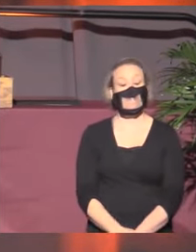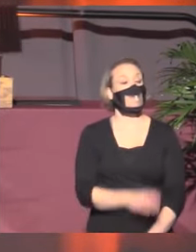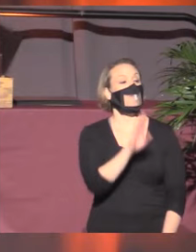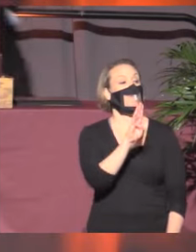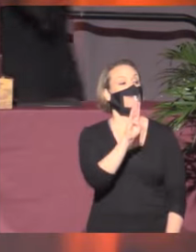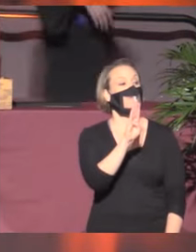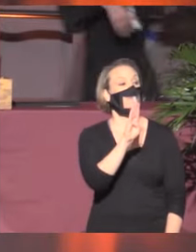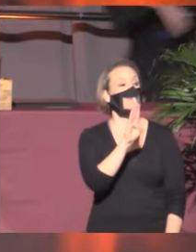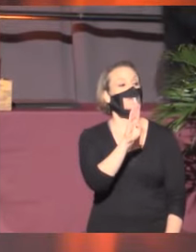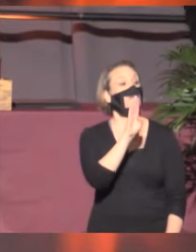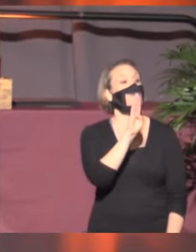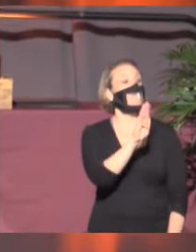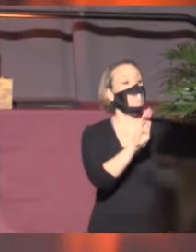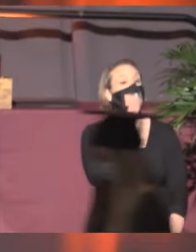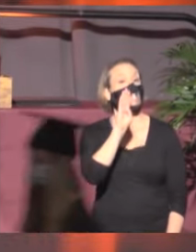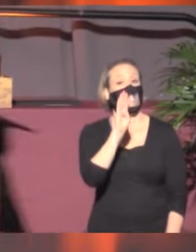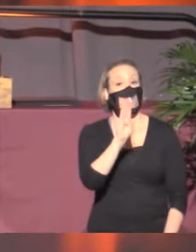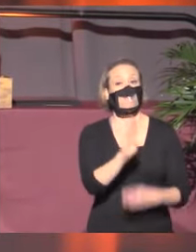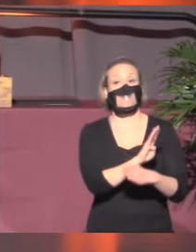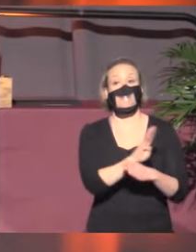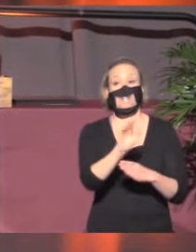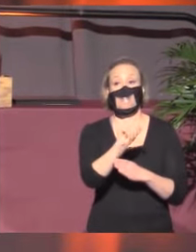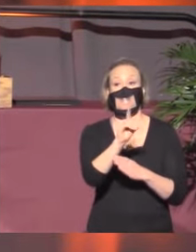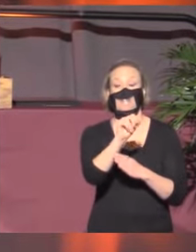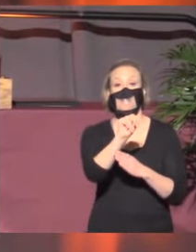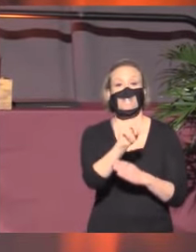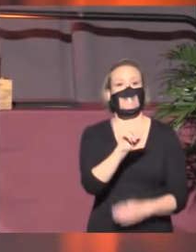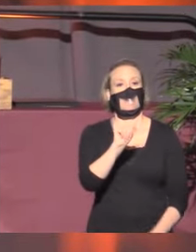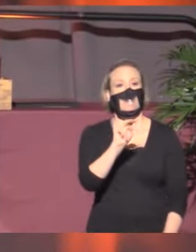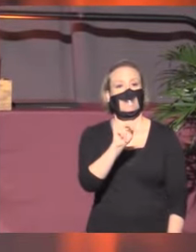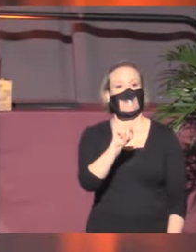Bachelor of Business Administration, Antonio Luis Cano.